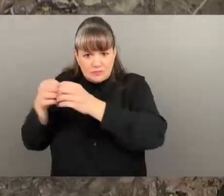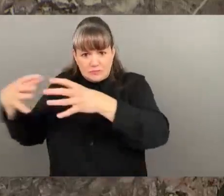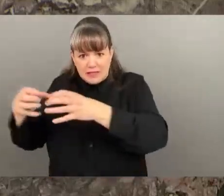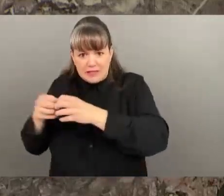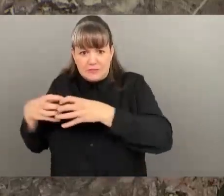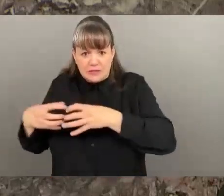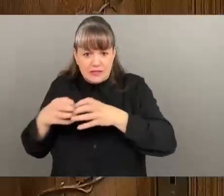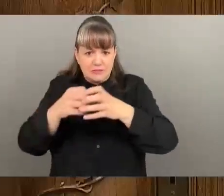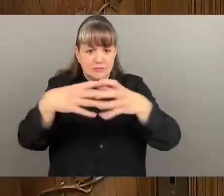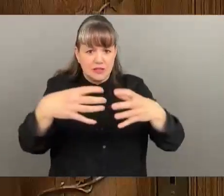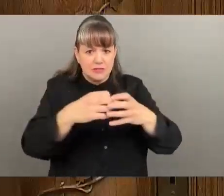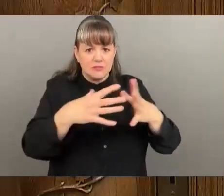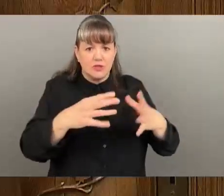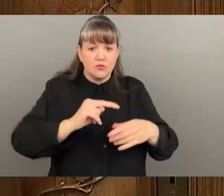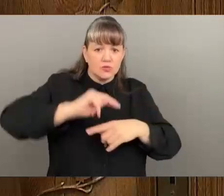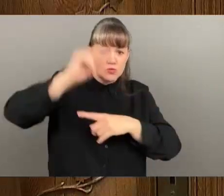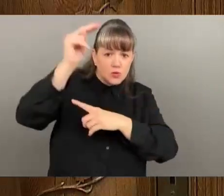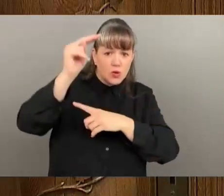it.